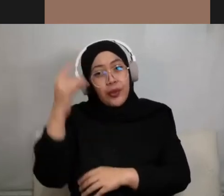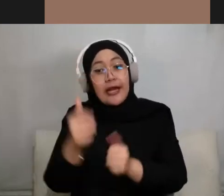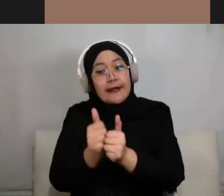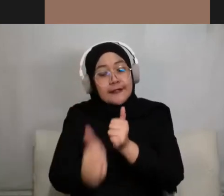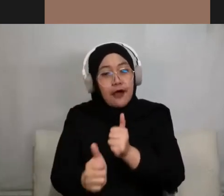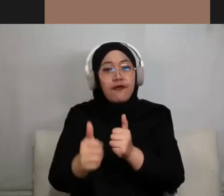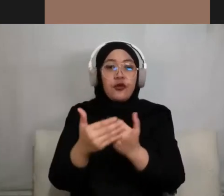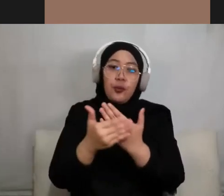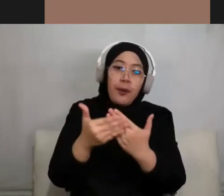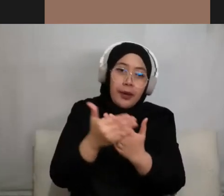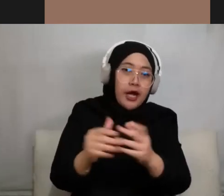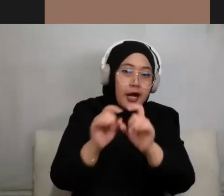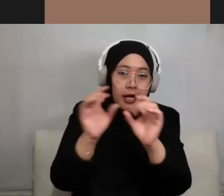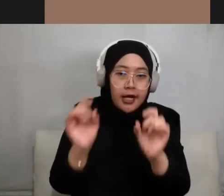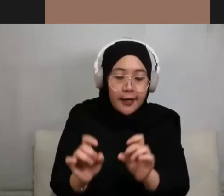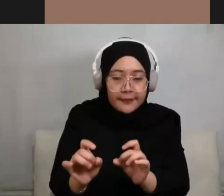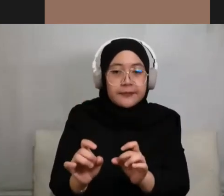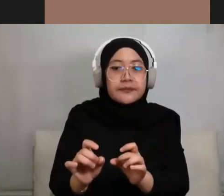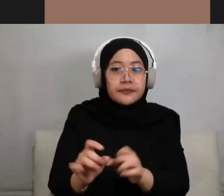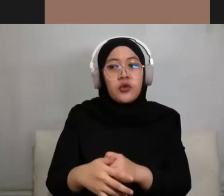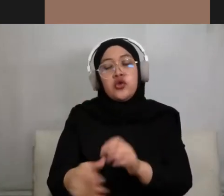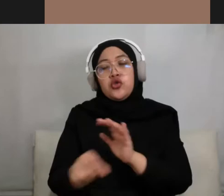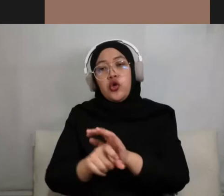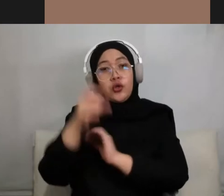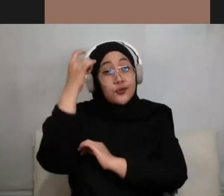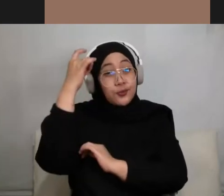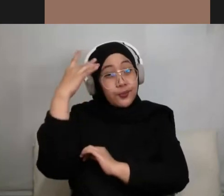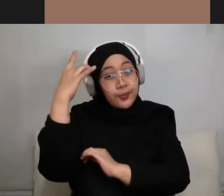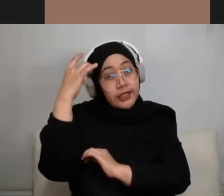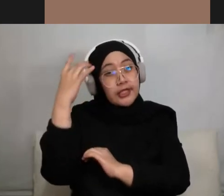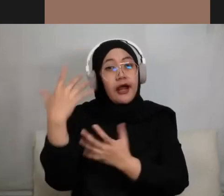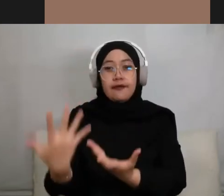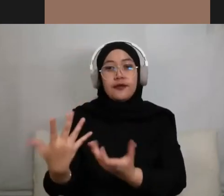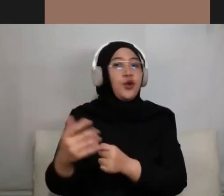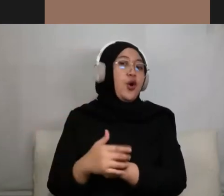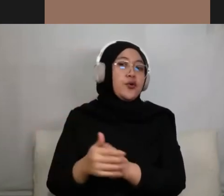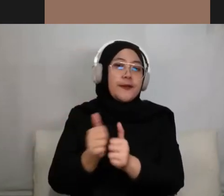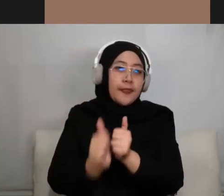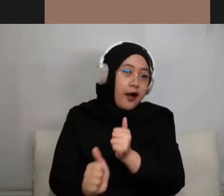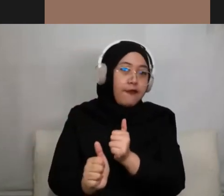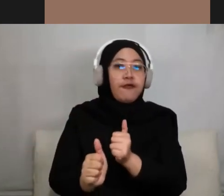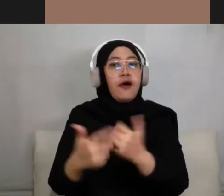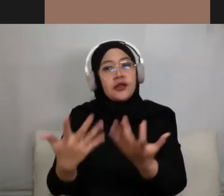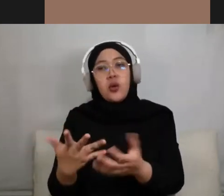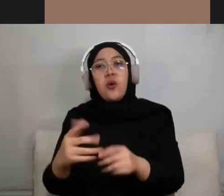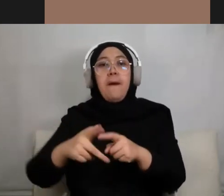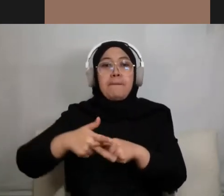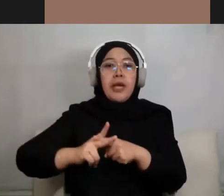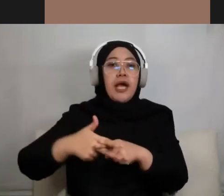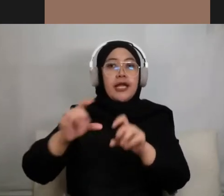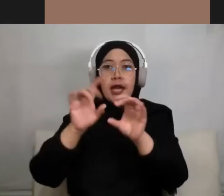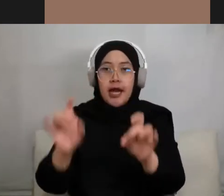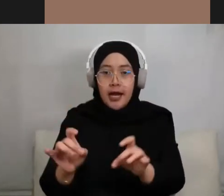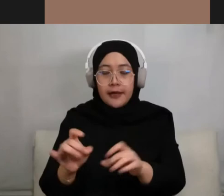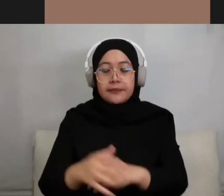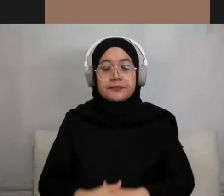the drivers and other bus-related aspects in operations? Yeah, Shada. In fact, for this,